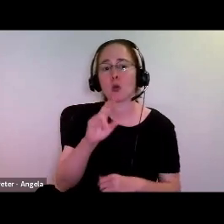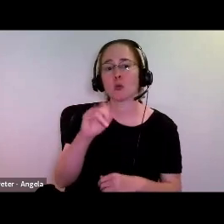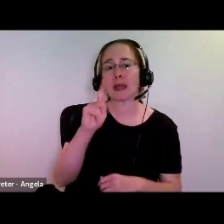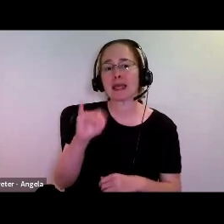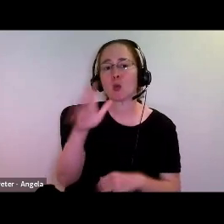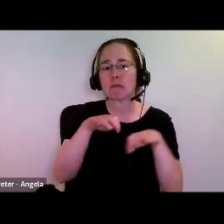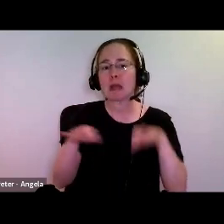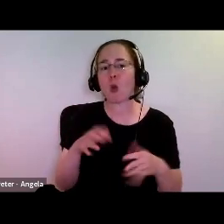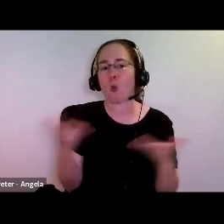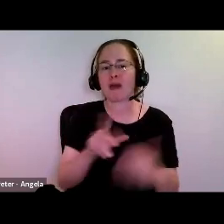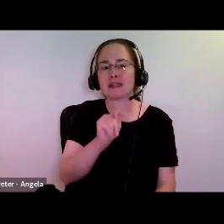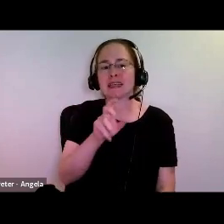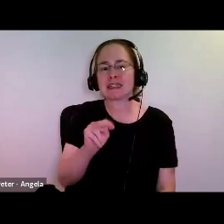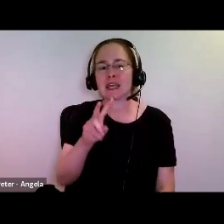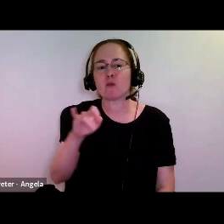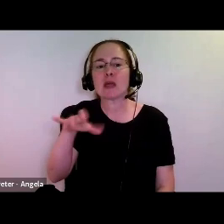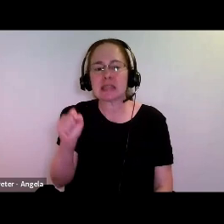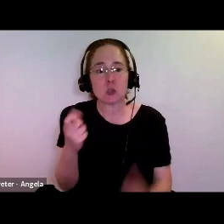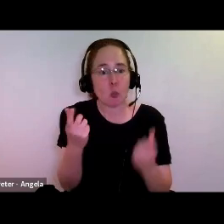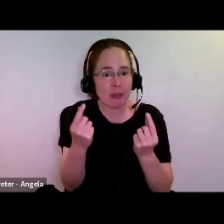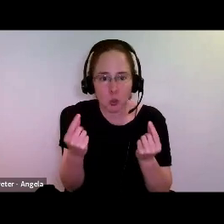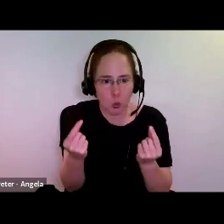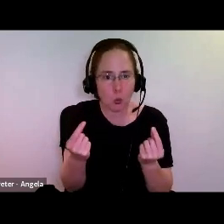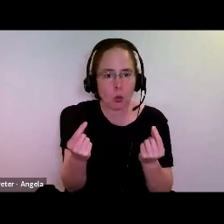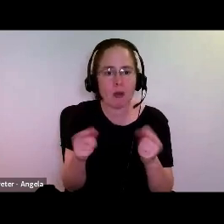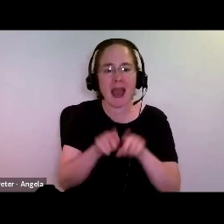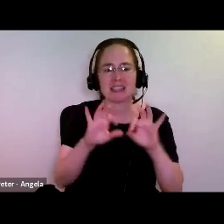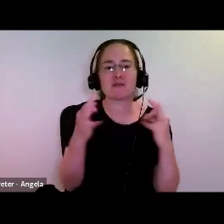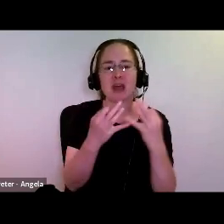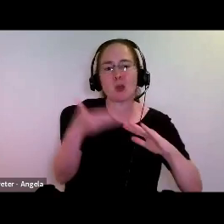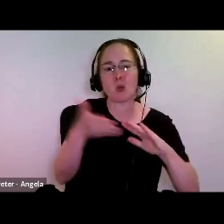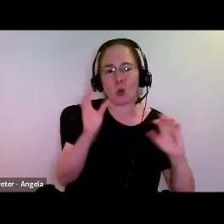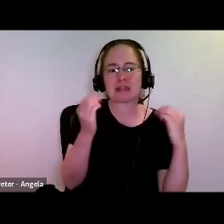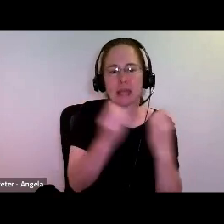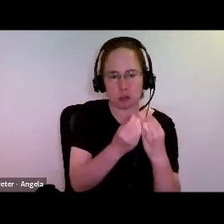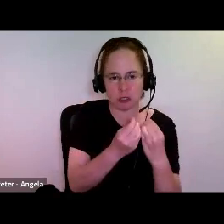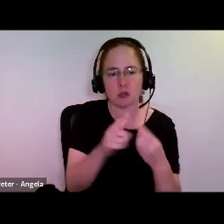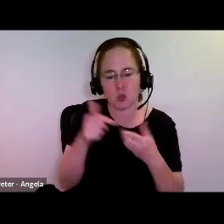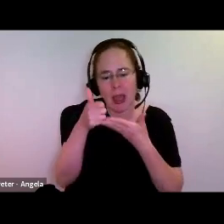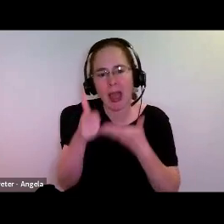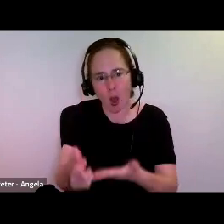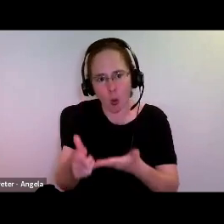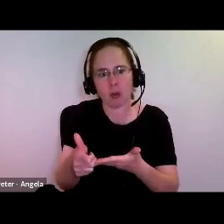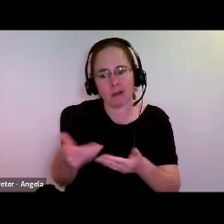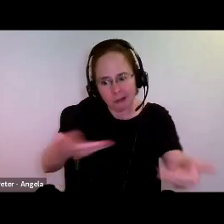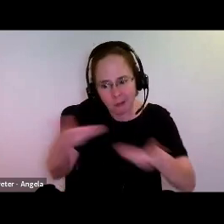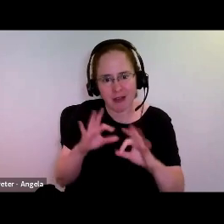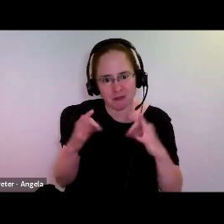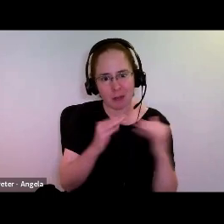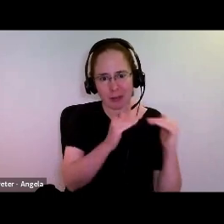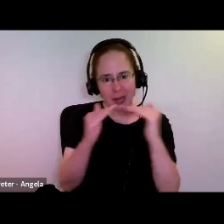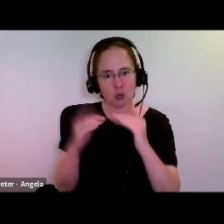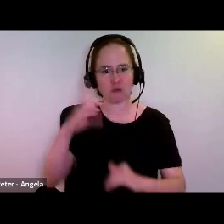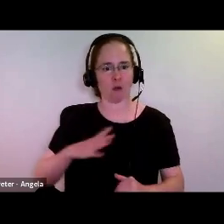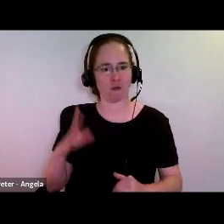Tennessee Voices does as a family-run organization that helps employ family peers doing